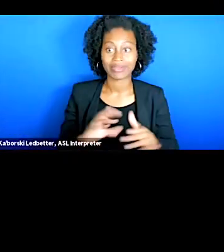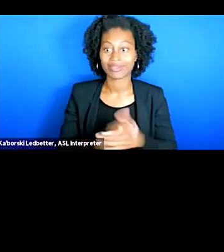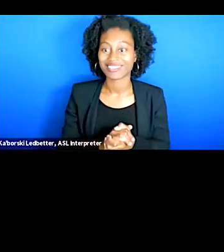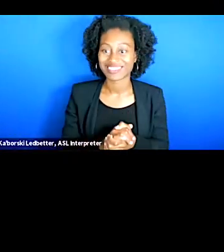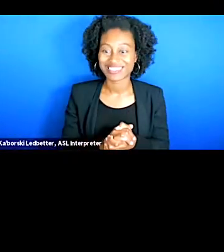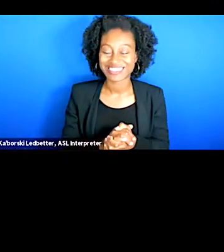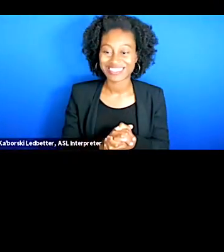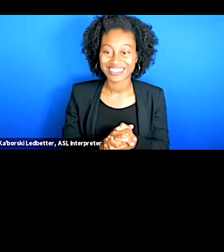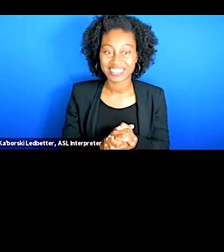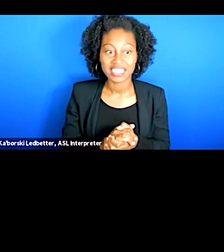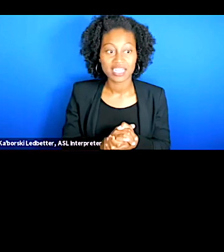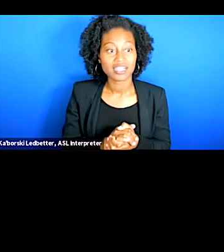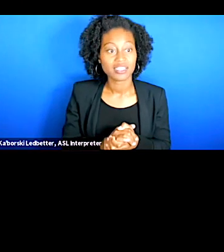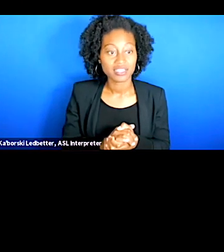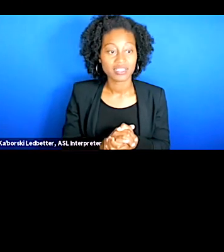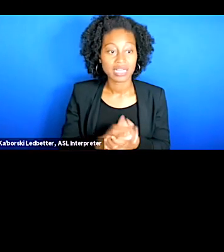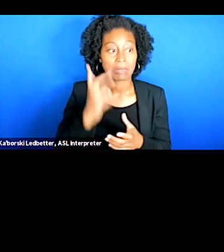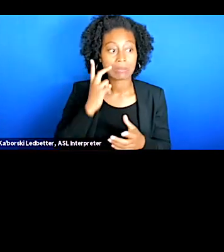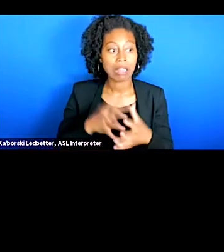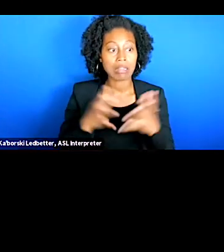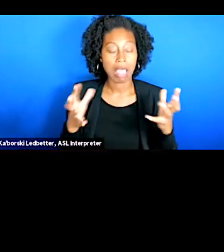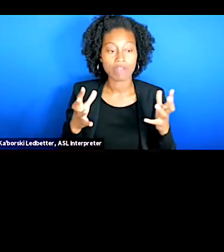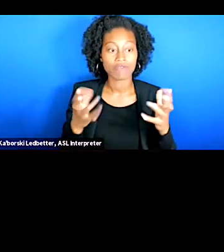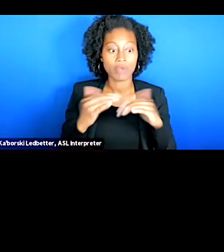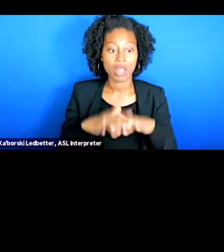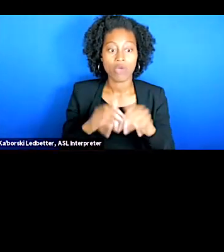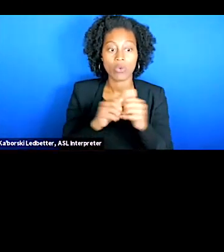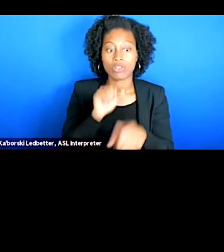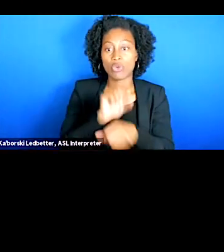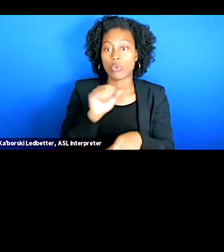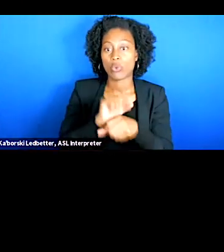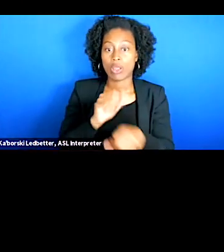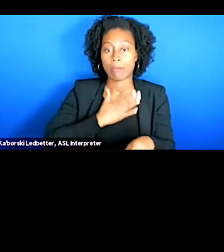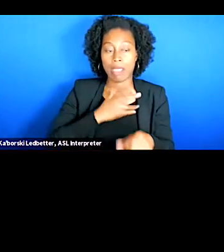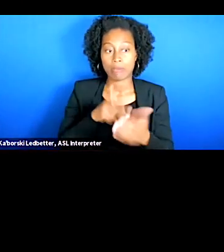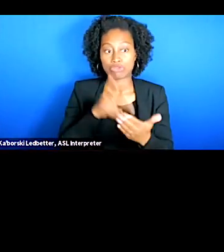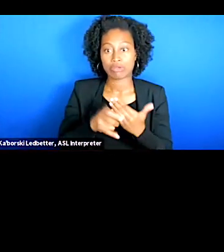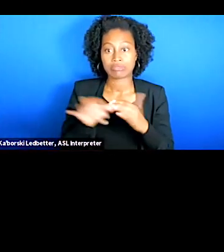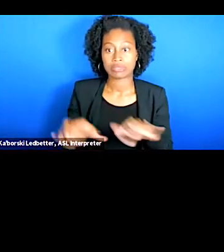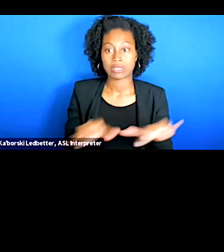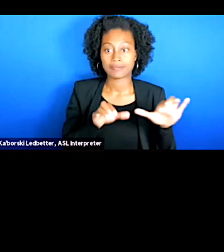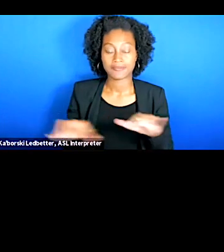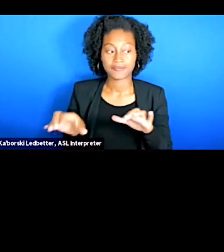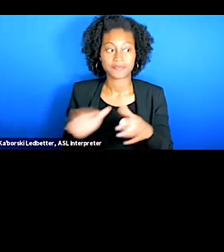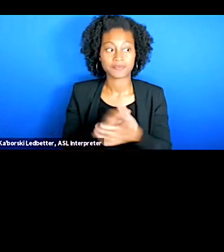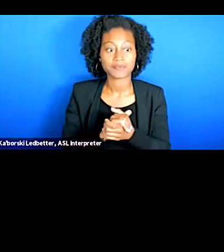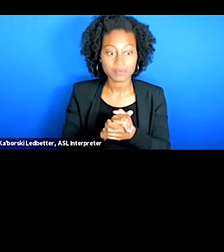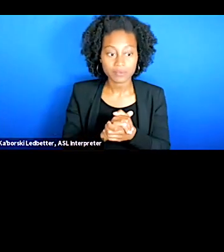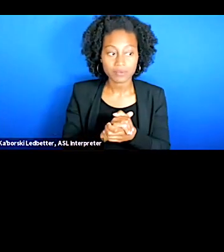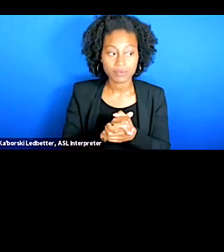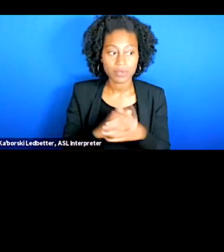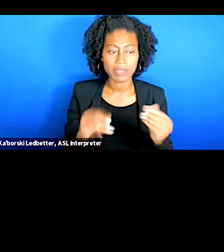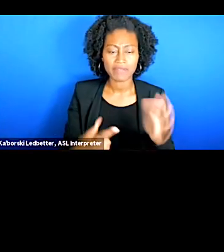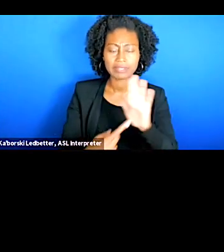So what I'm seeing is a lot of overlap with the work that my project has done with, for